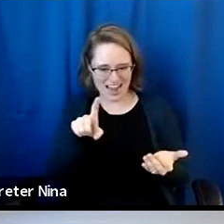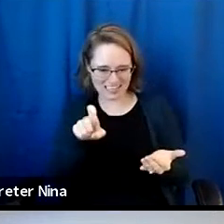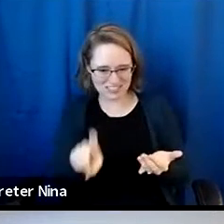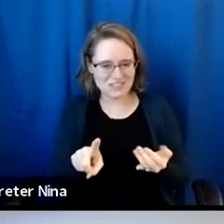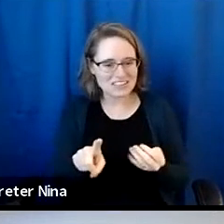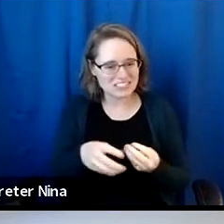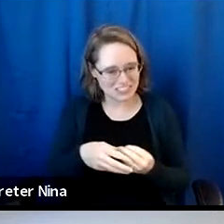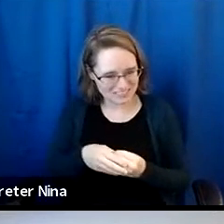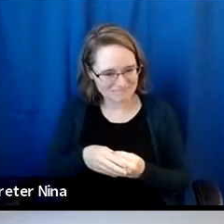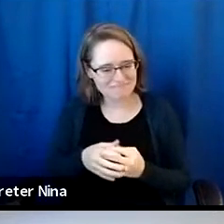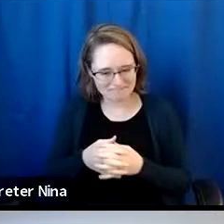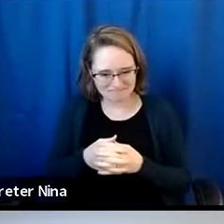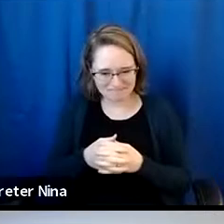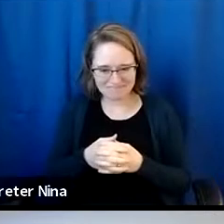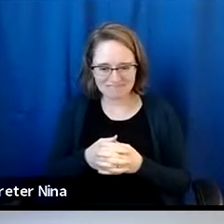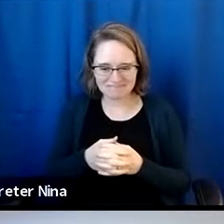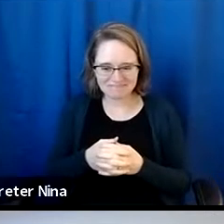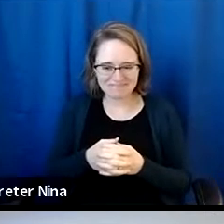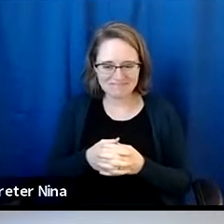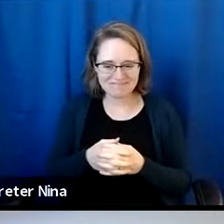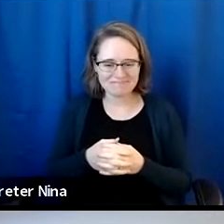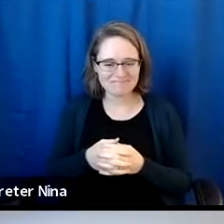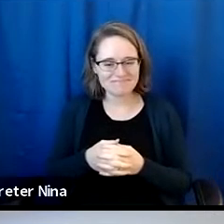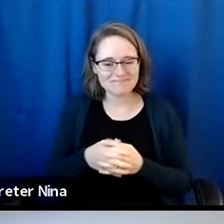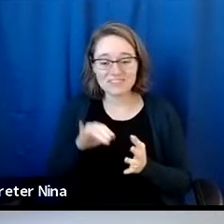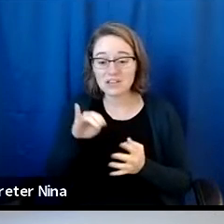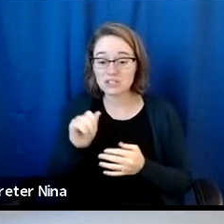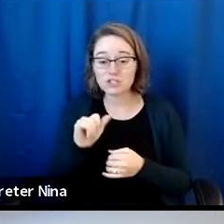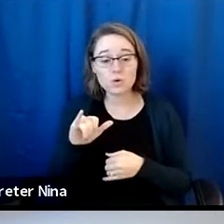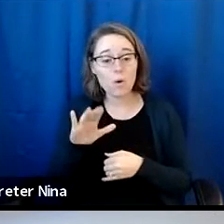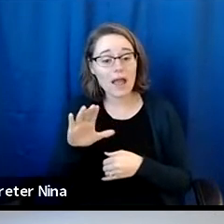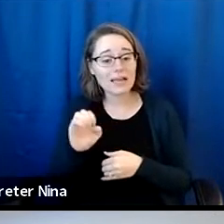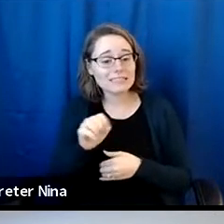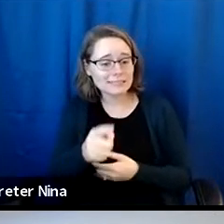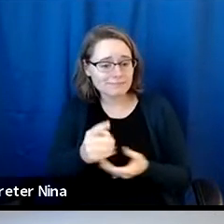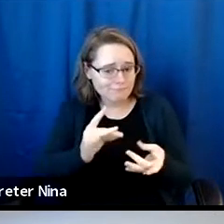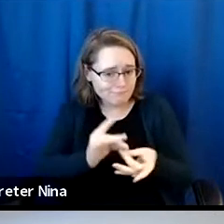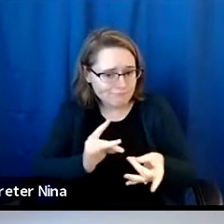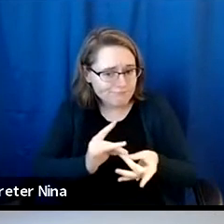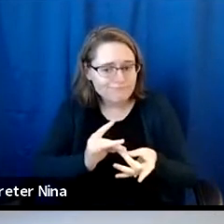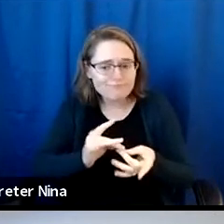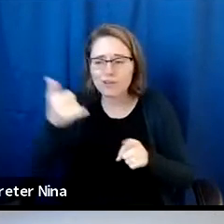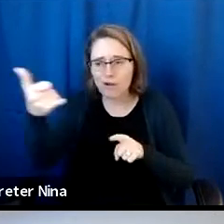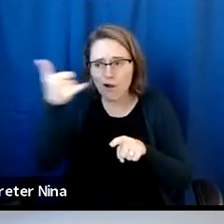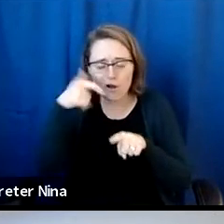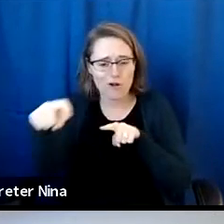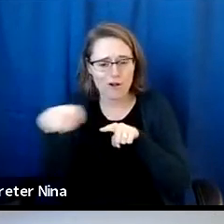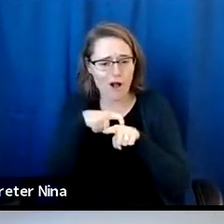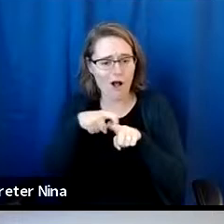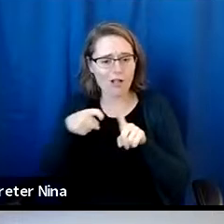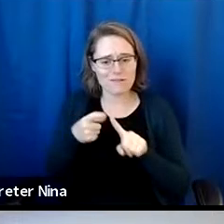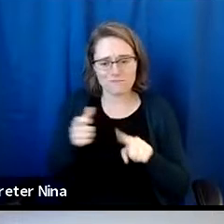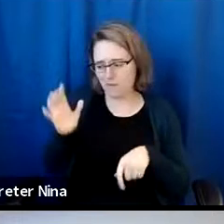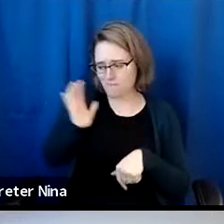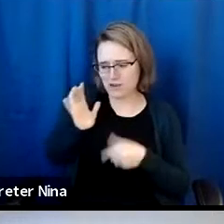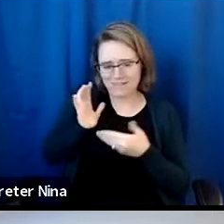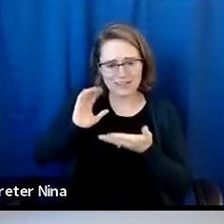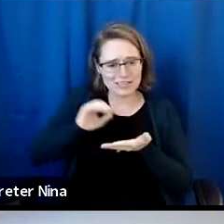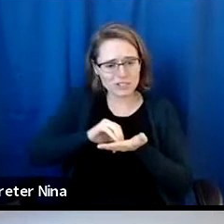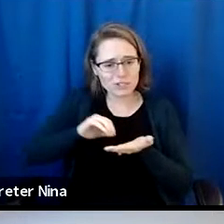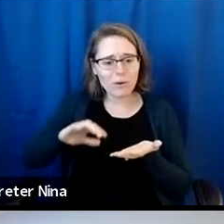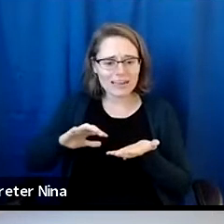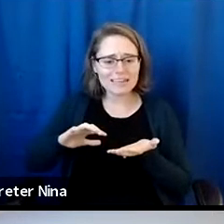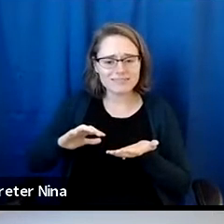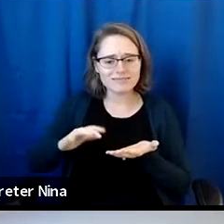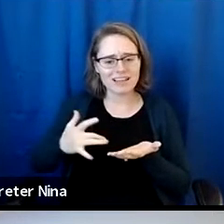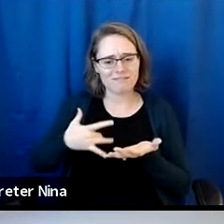a segue into a better conversation. Joyce, you talked about the fact that when you get that call from a previous student who you may